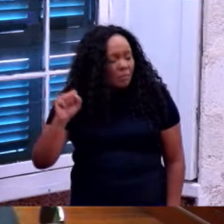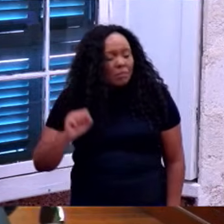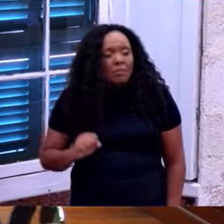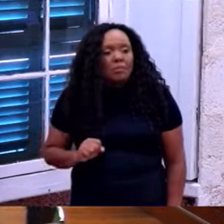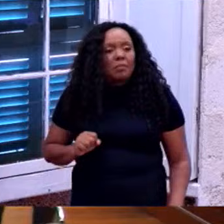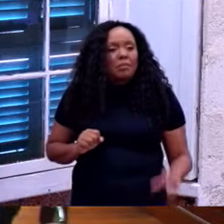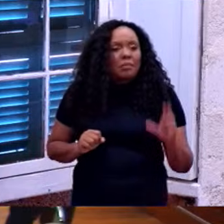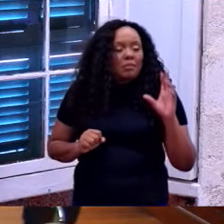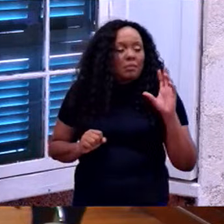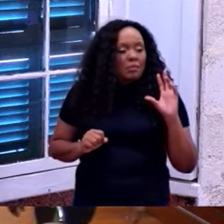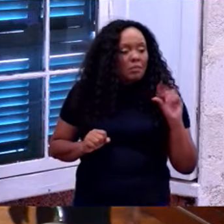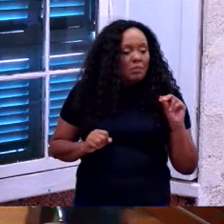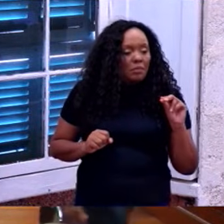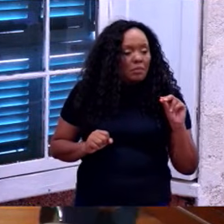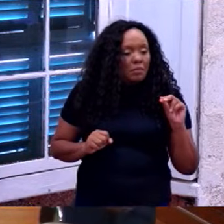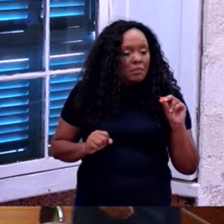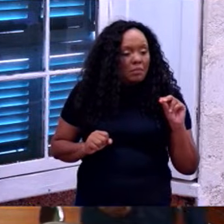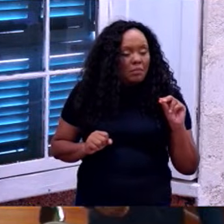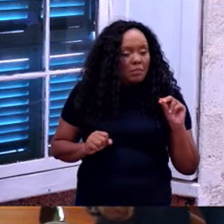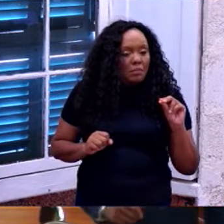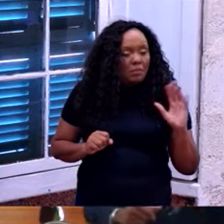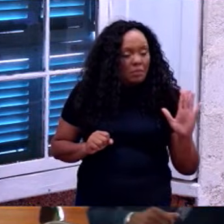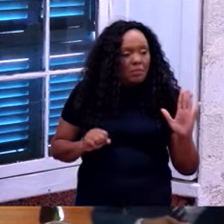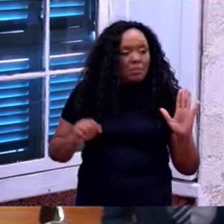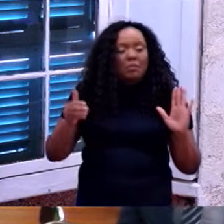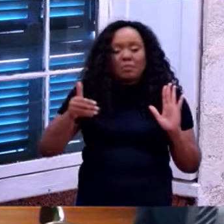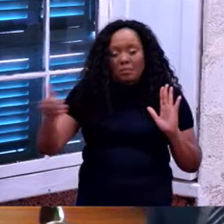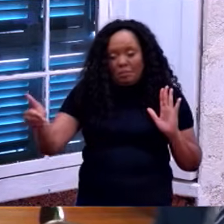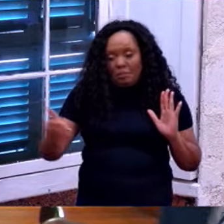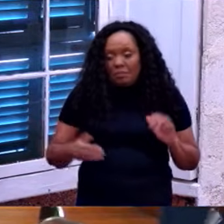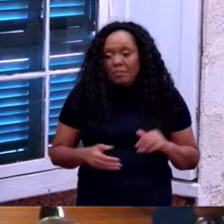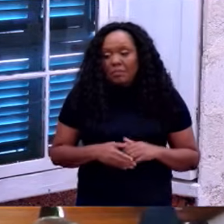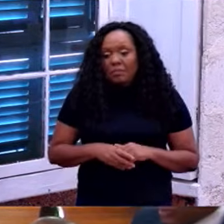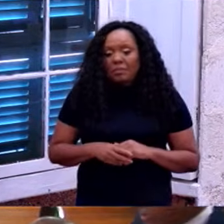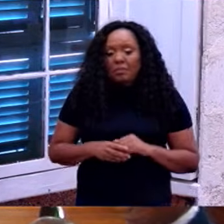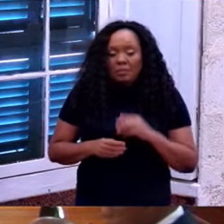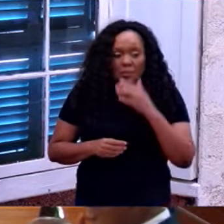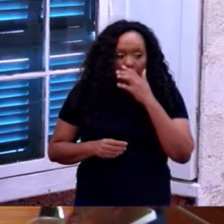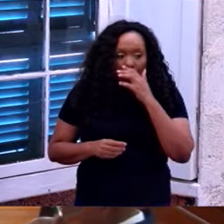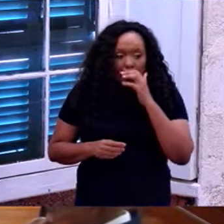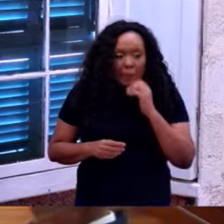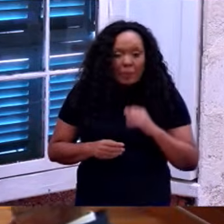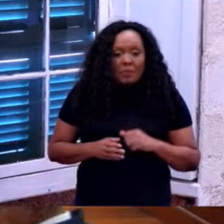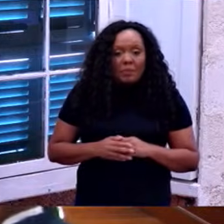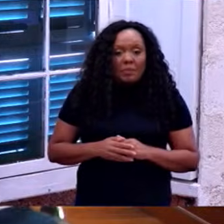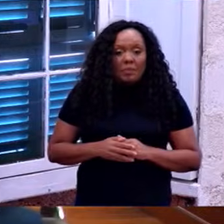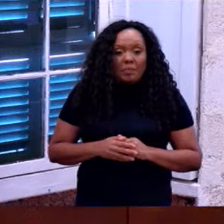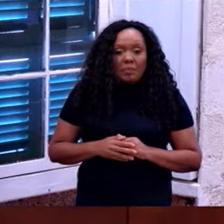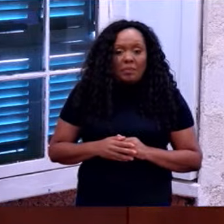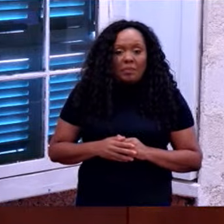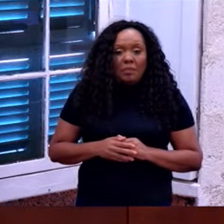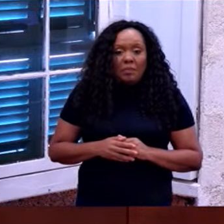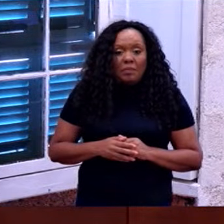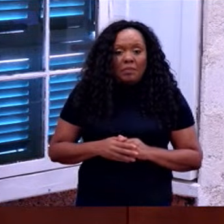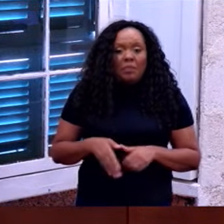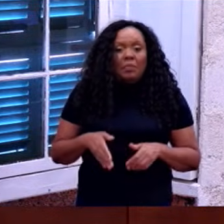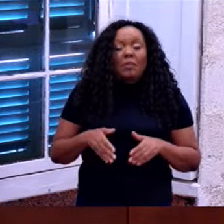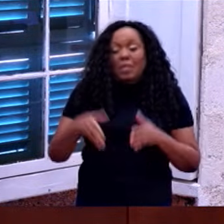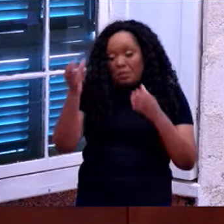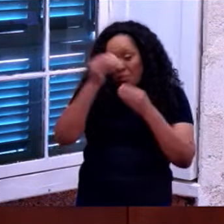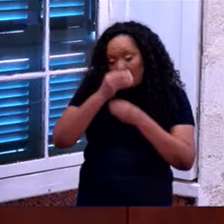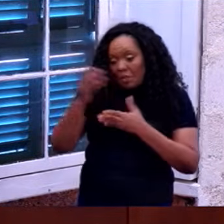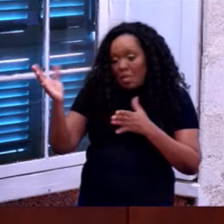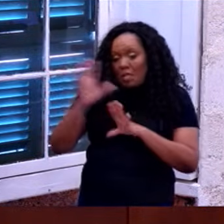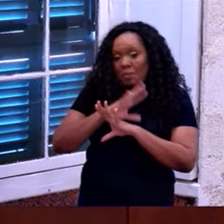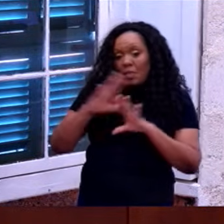Those against, would you please say no? The ayes have it. Madam Chair, I beg to move that you do not report to His Honor the